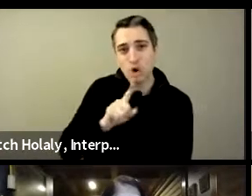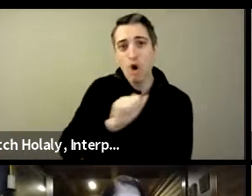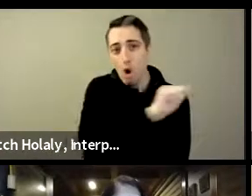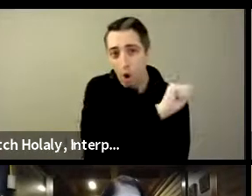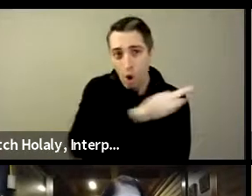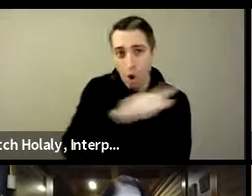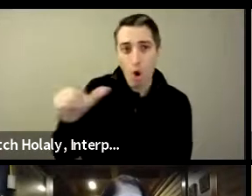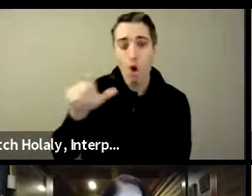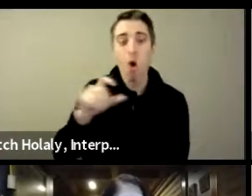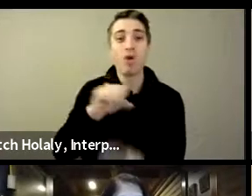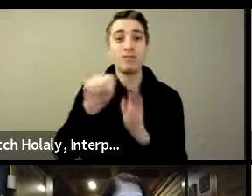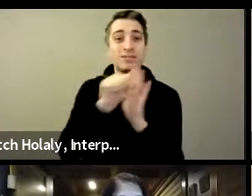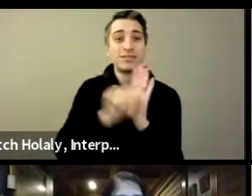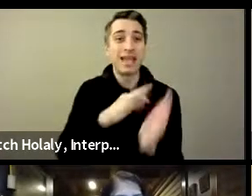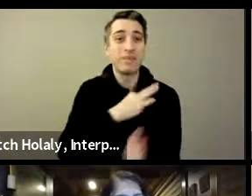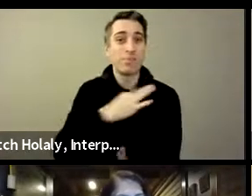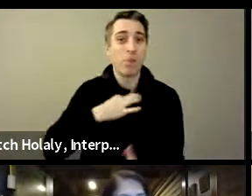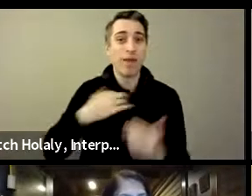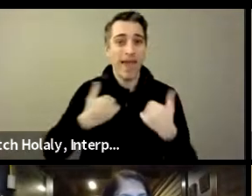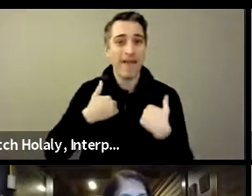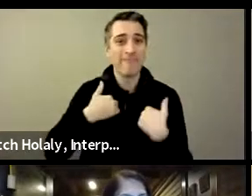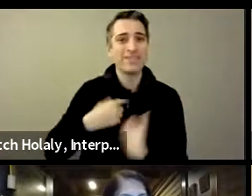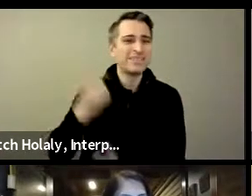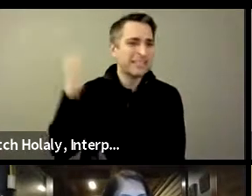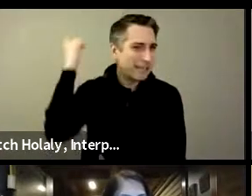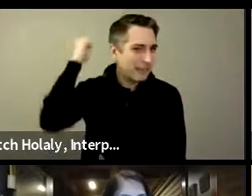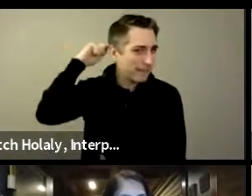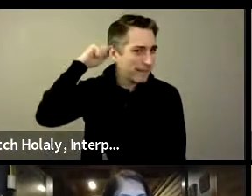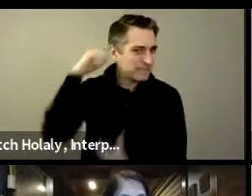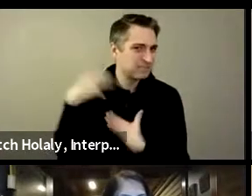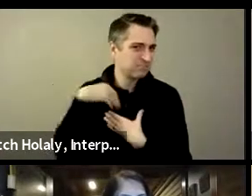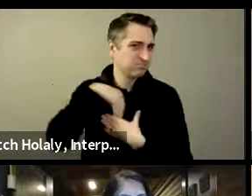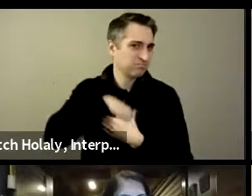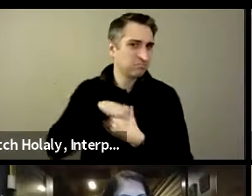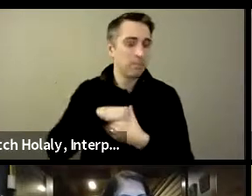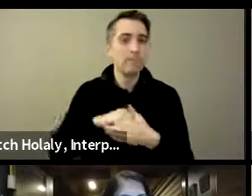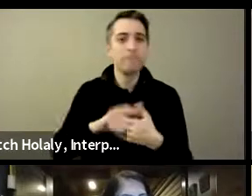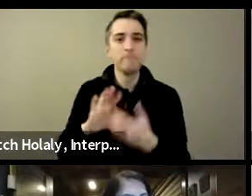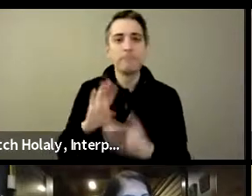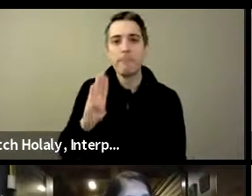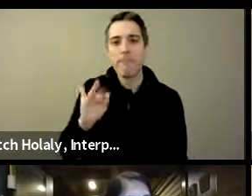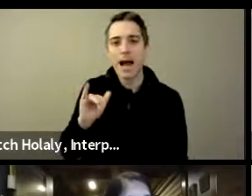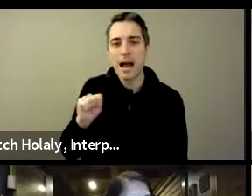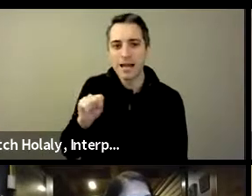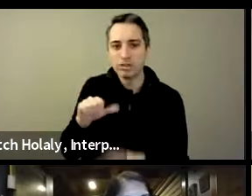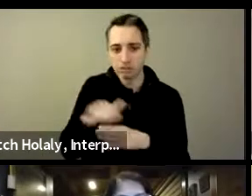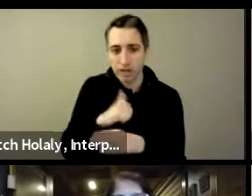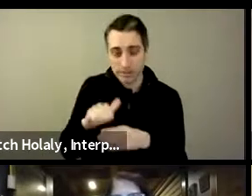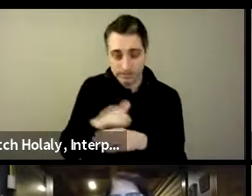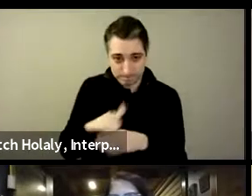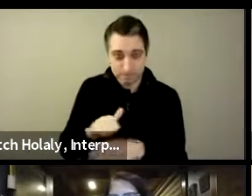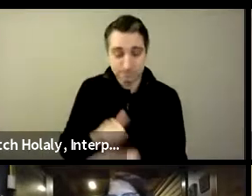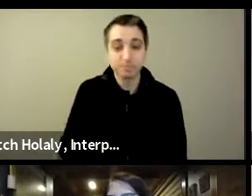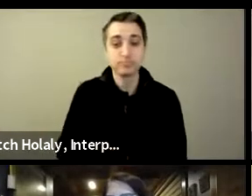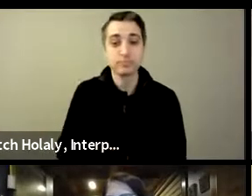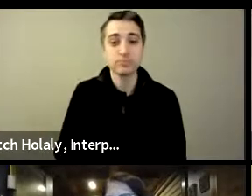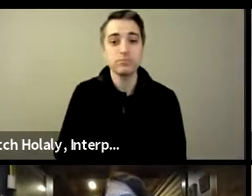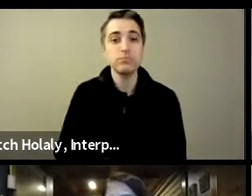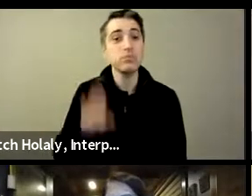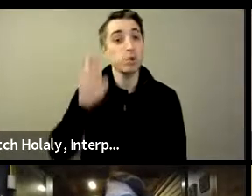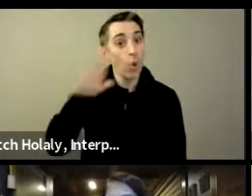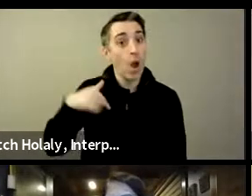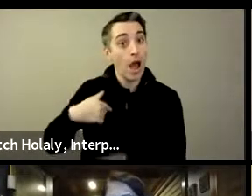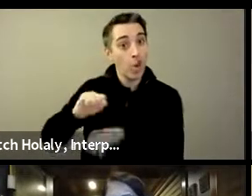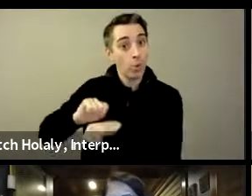training and that every department appoint an equity and inclusion officer. And as I mentioned earlier, I do serve in that role for the Department of Labor